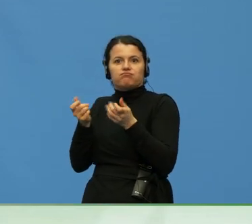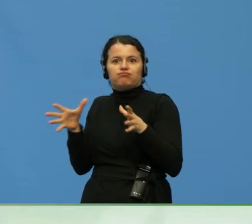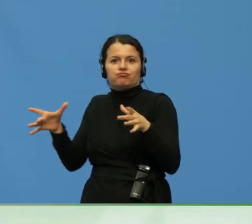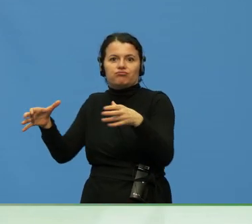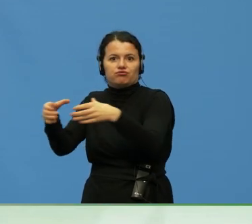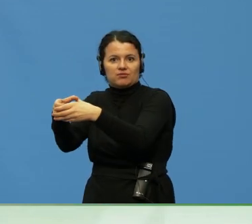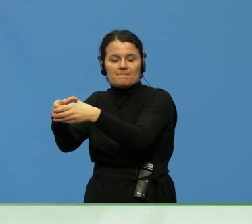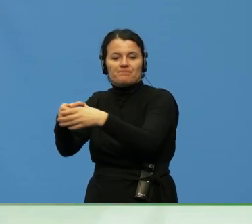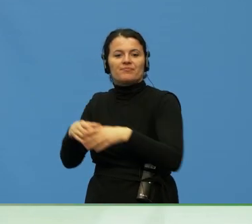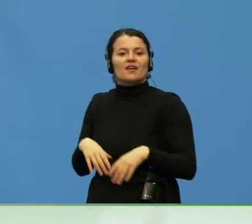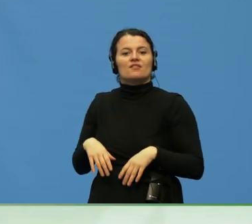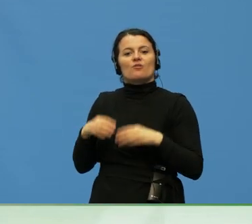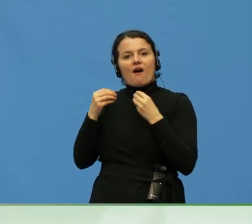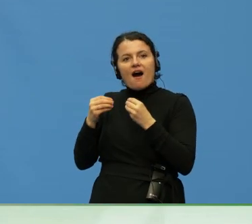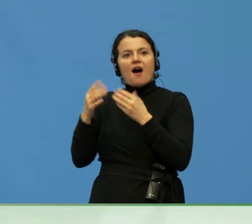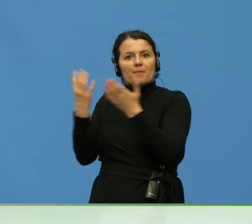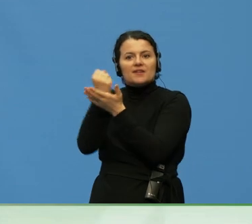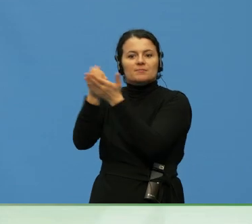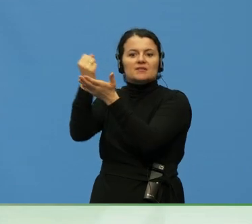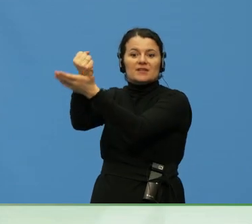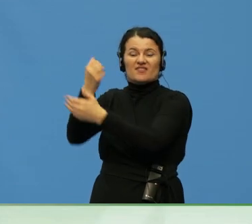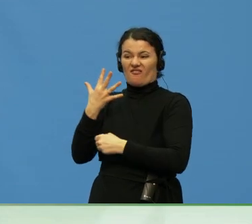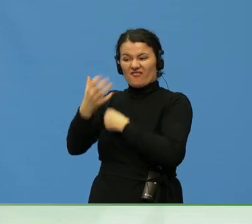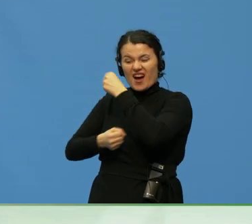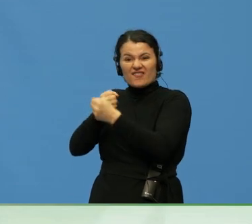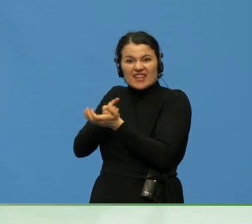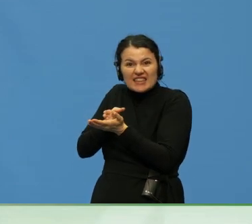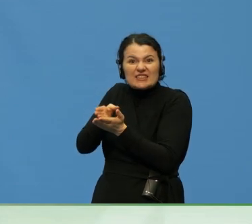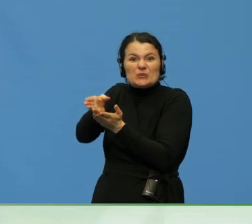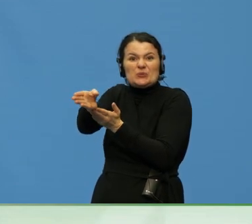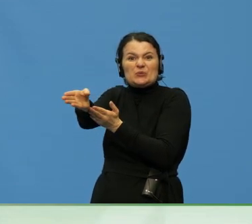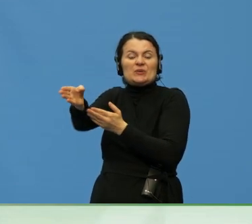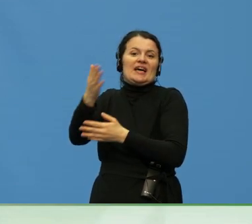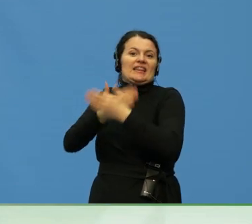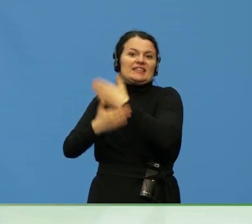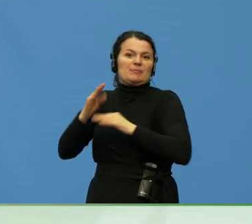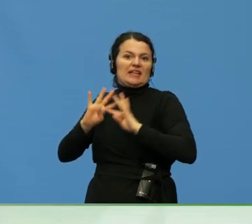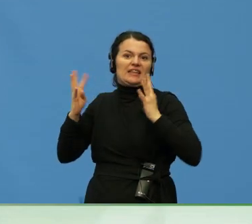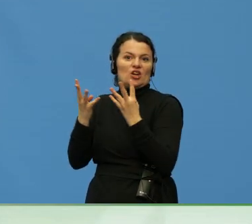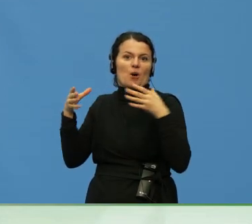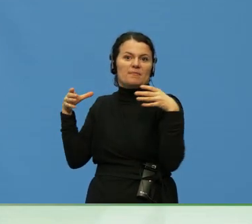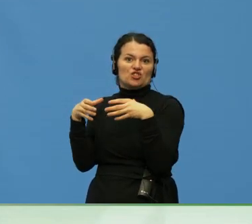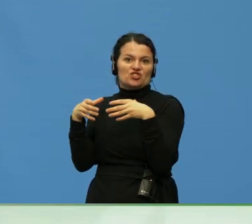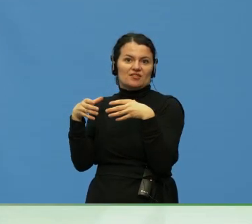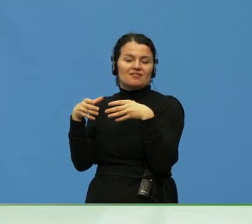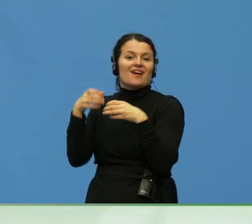as the run-in to get it up and running. Thank you. Another